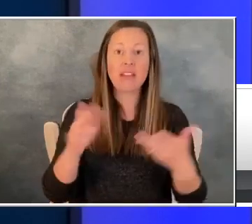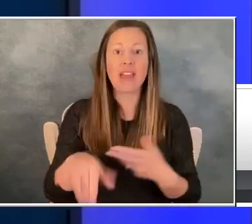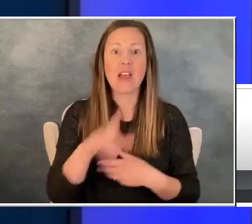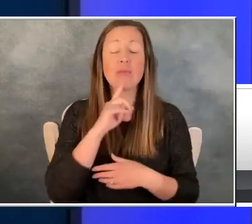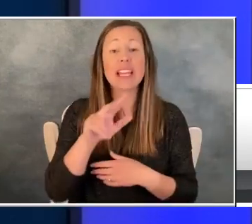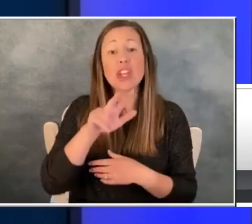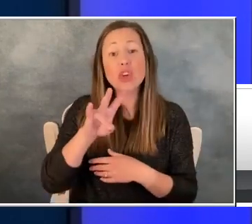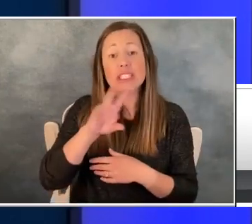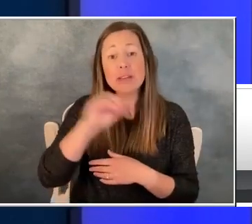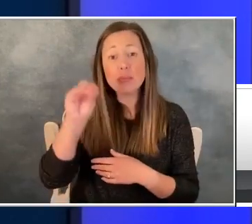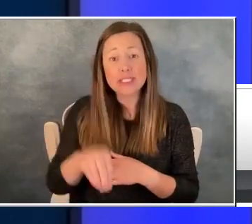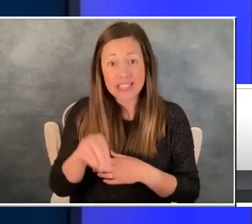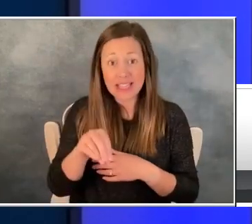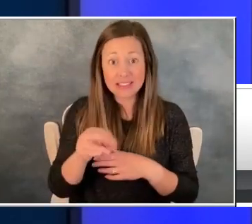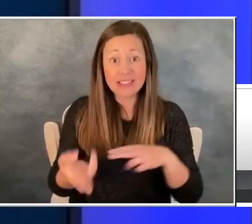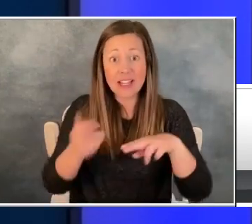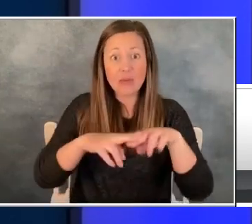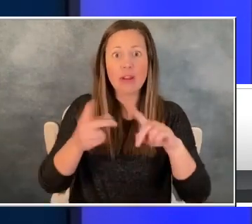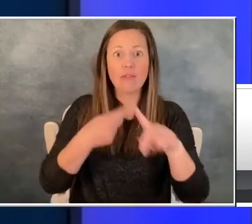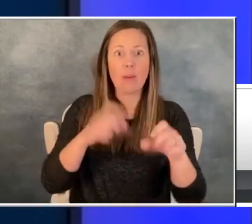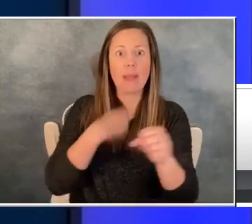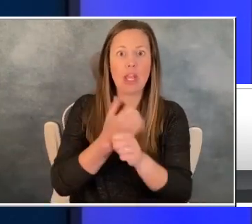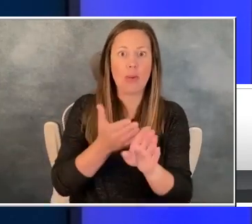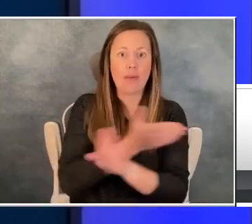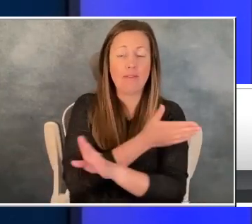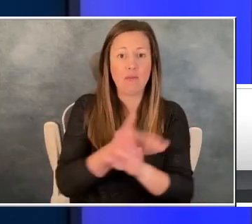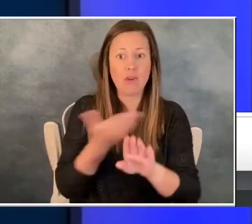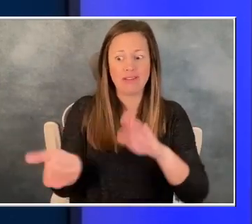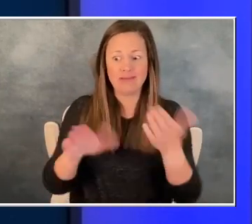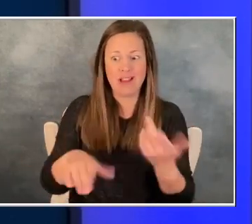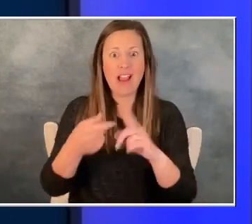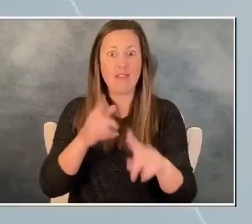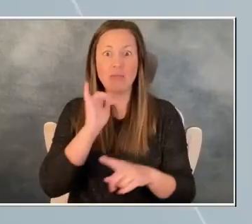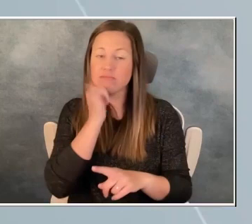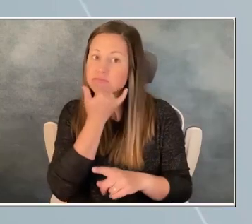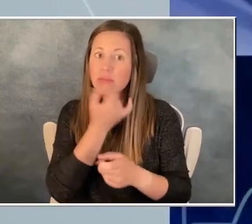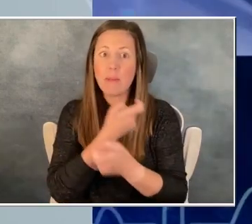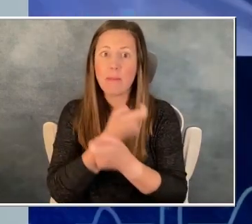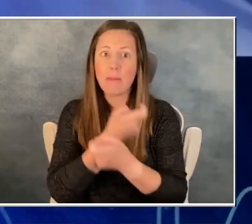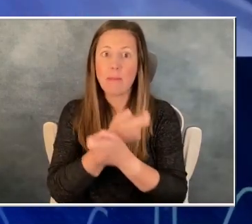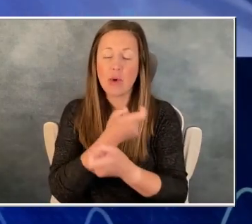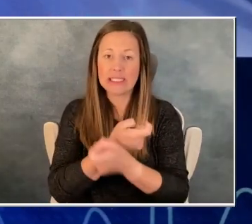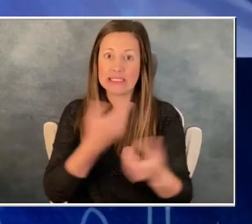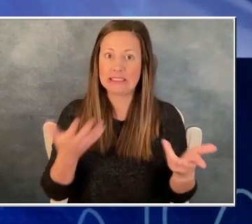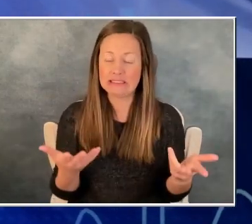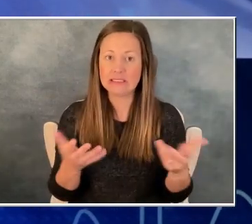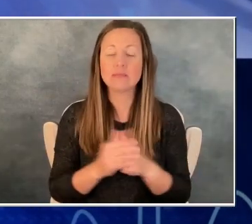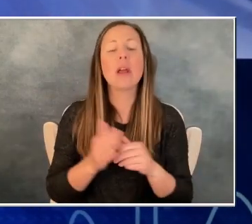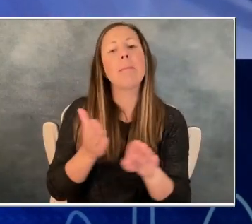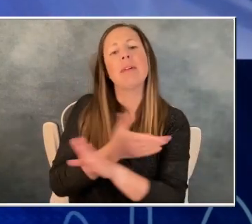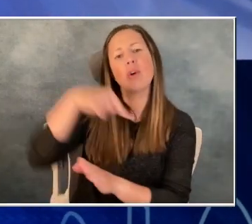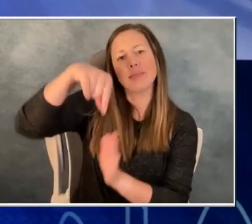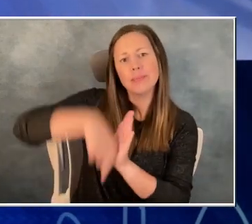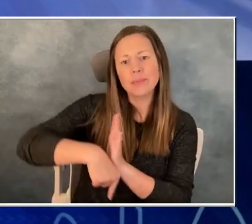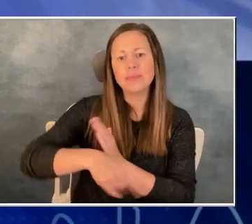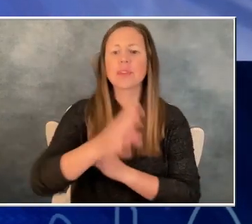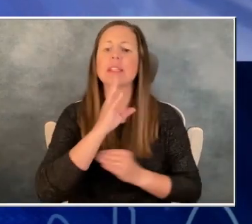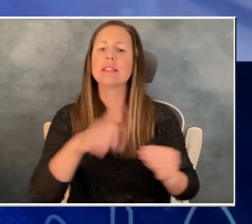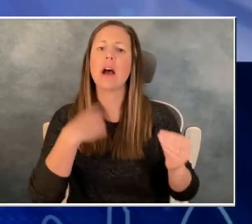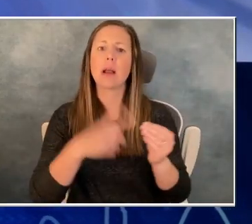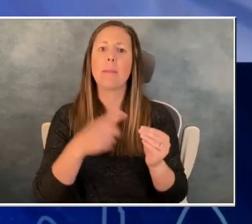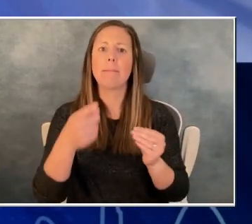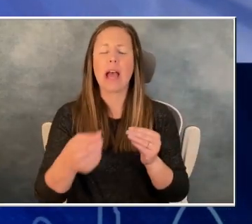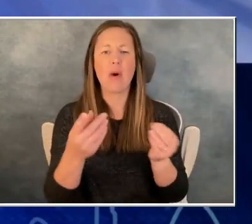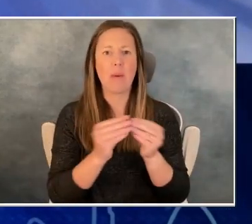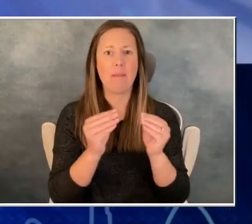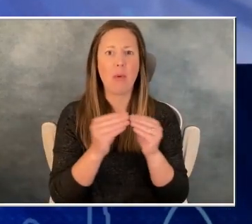increase from the year before. But before we dive into that, we want to do some morning rounds. And we want to talk about the higher temperatures, which can